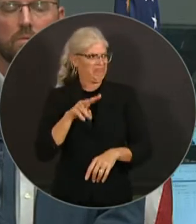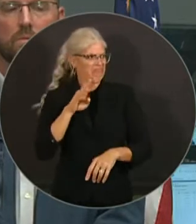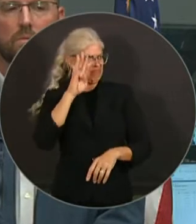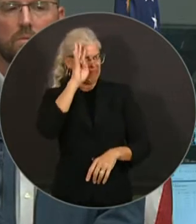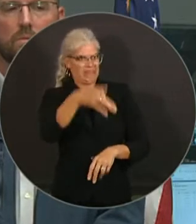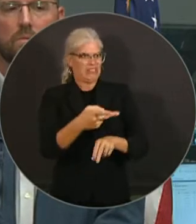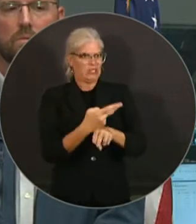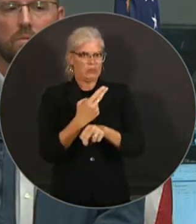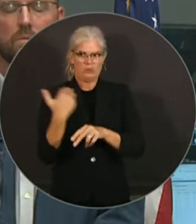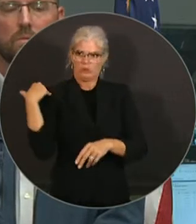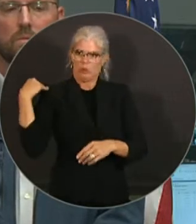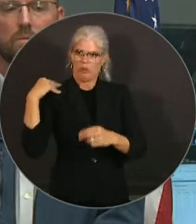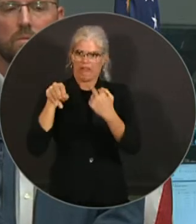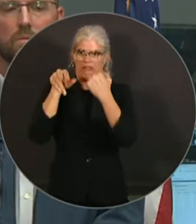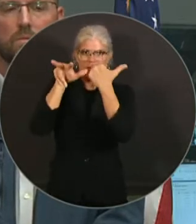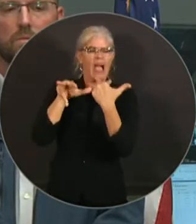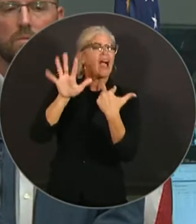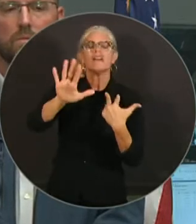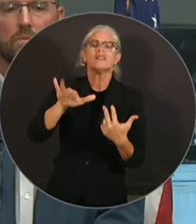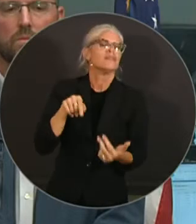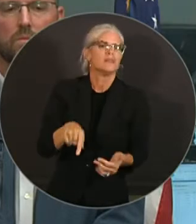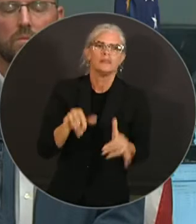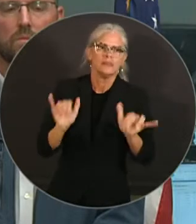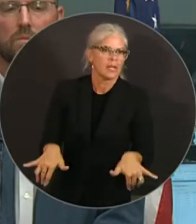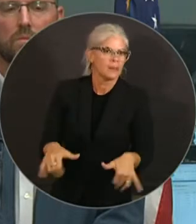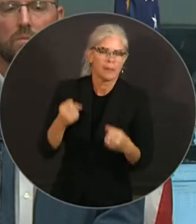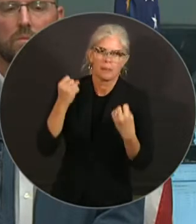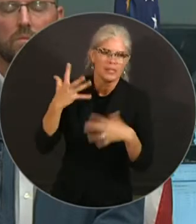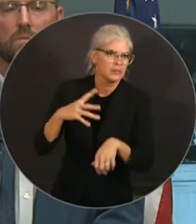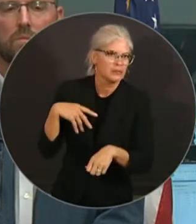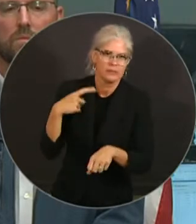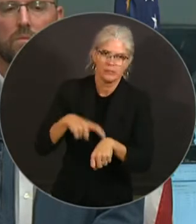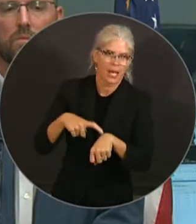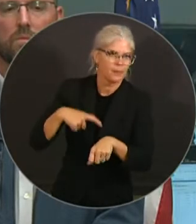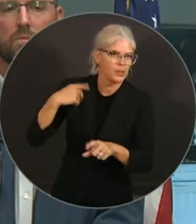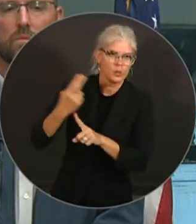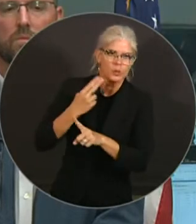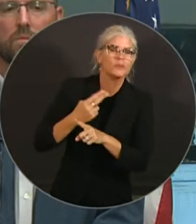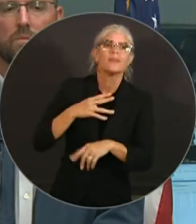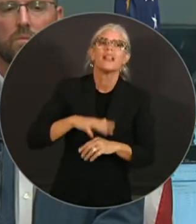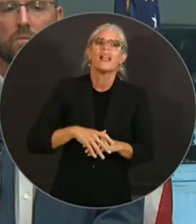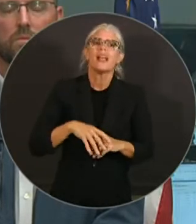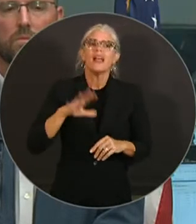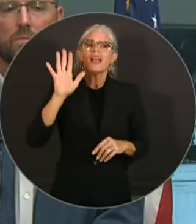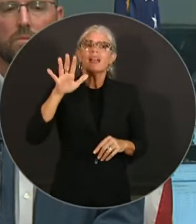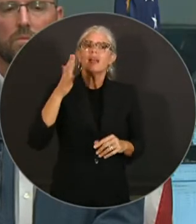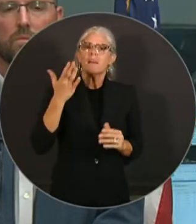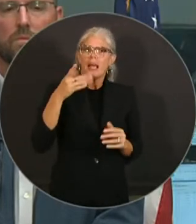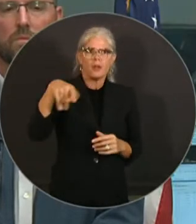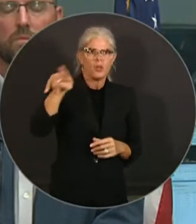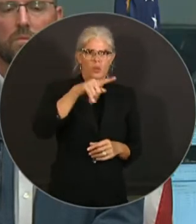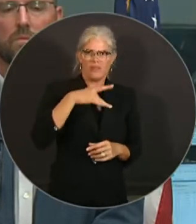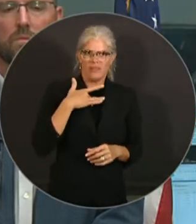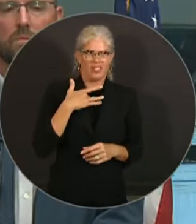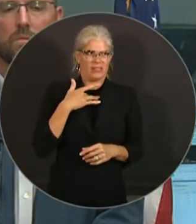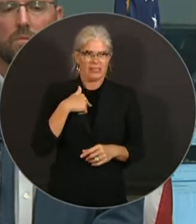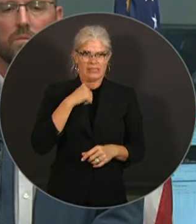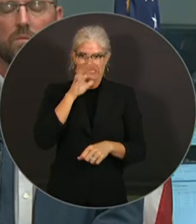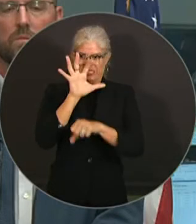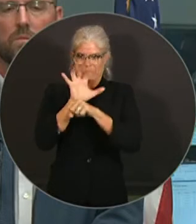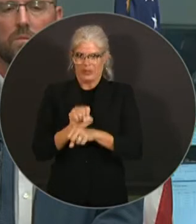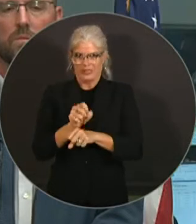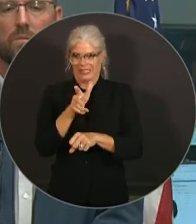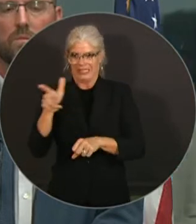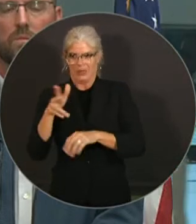We don't want any person to have any concern or any hesitation that they should hesitate because you may be driving on a shoulder. You may